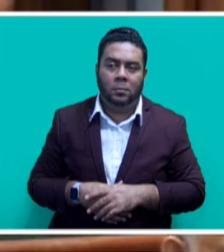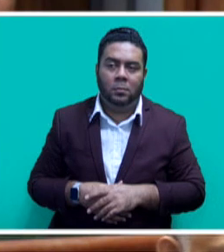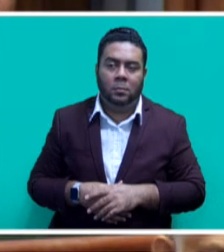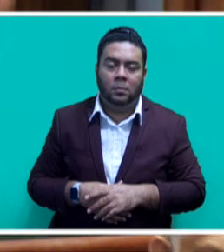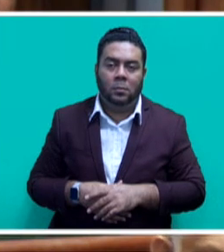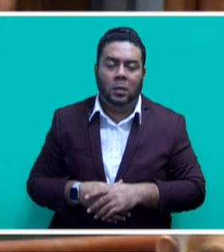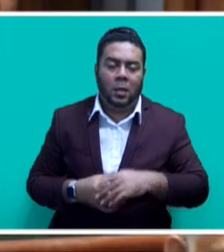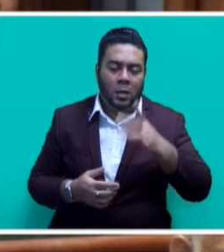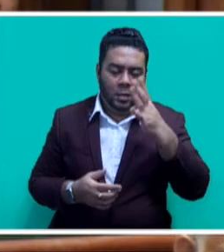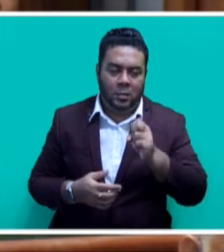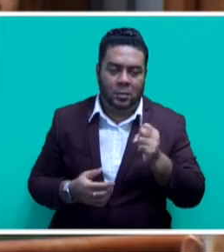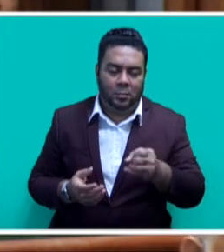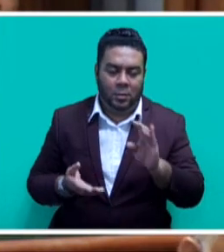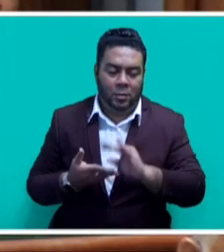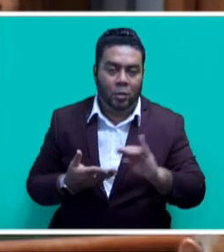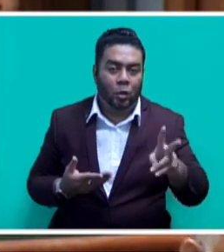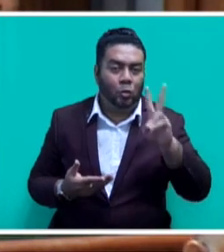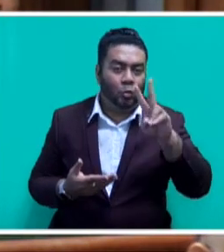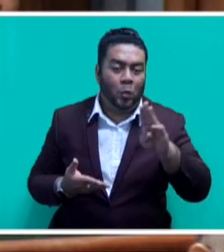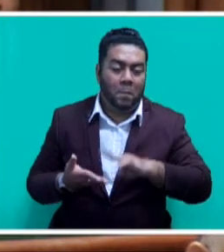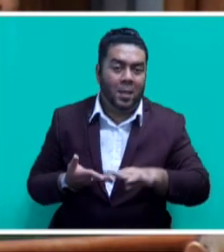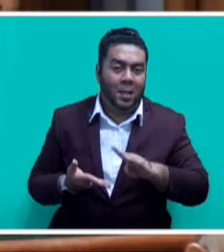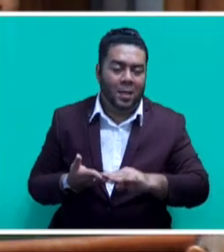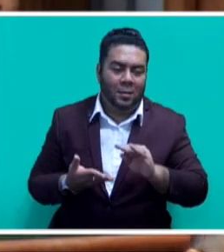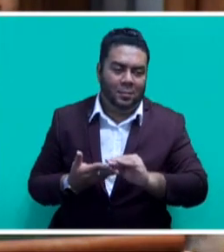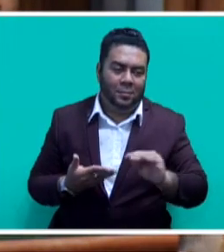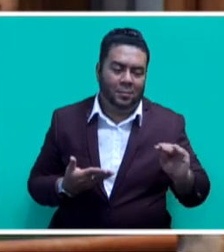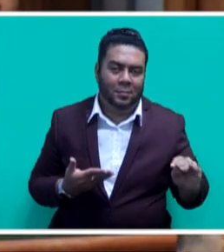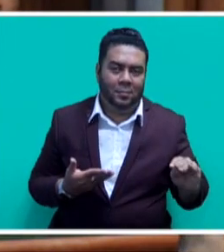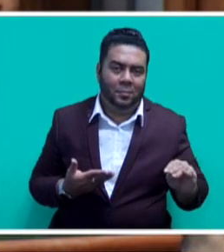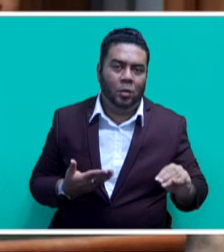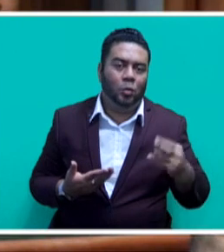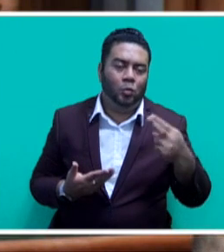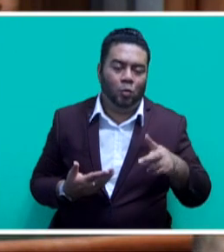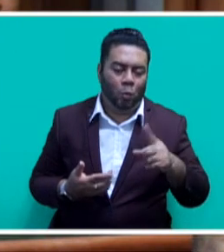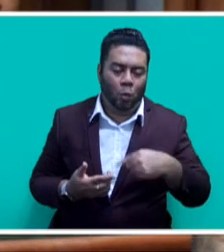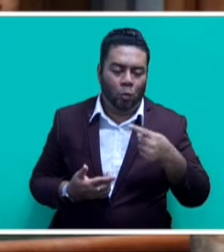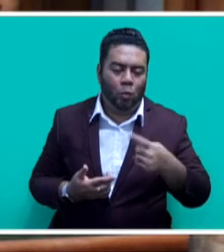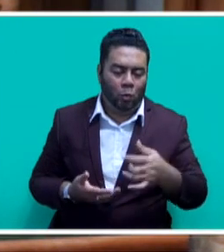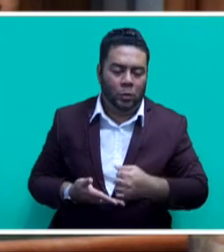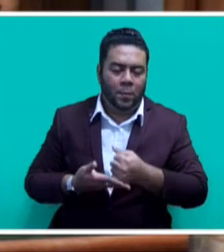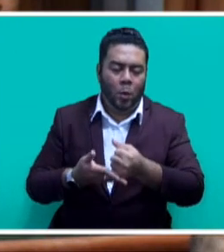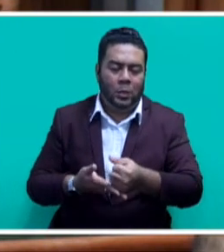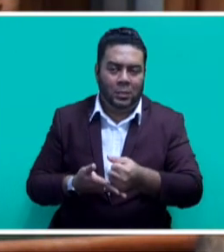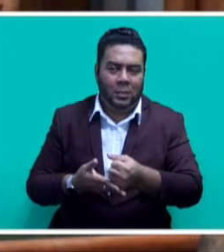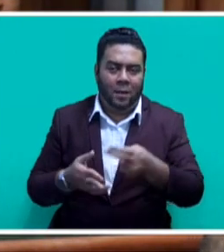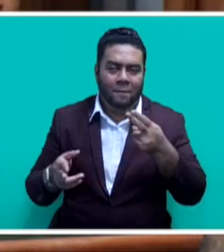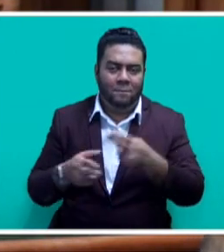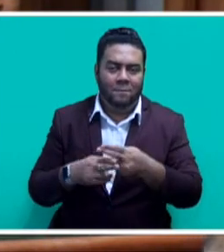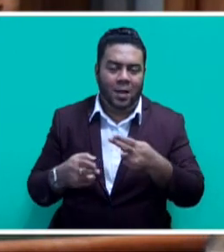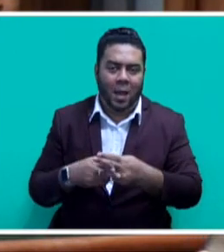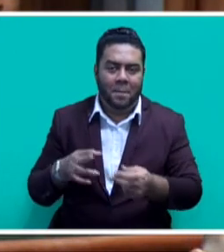has been allocated a budget of 2 million to continue to support farm access